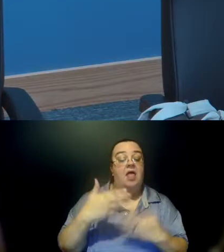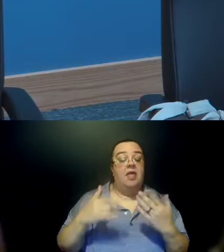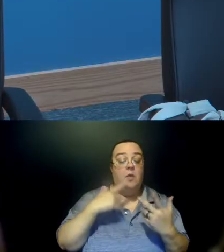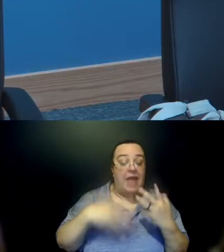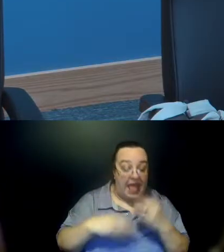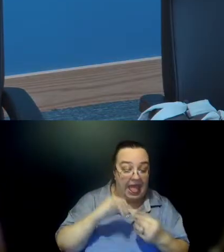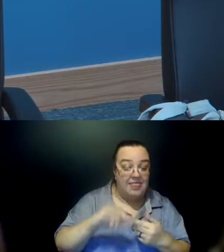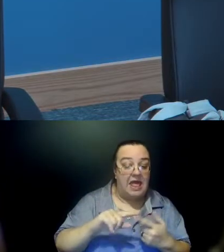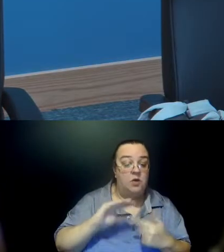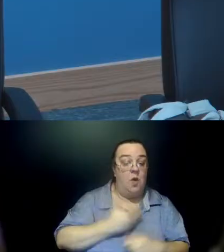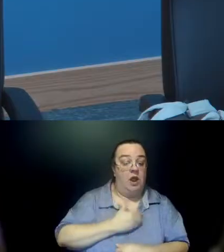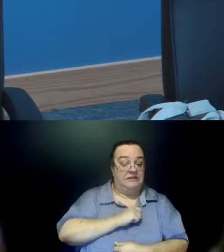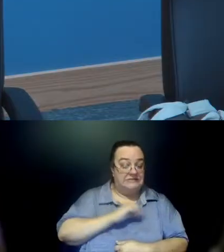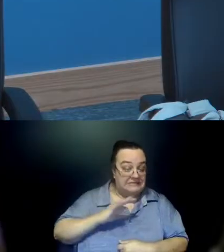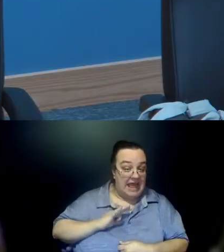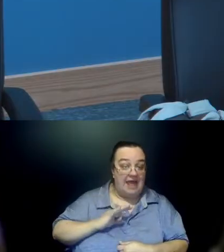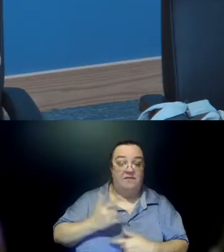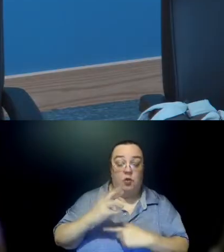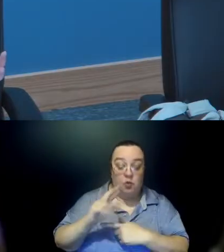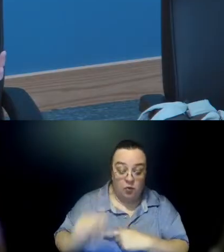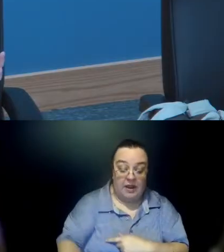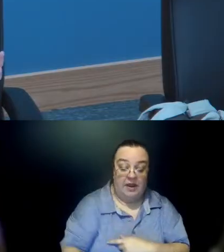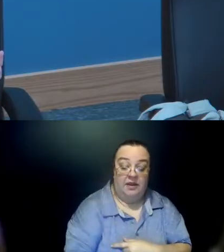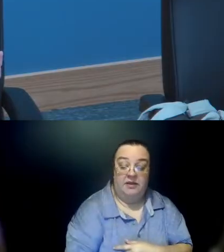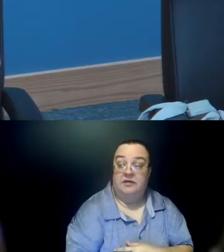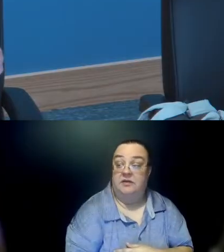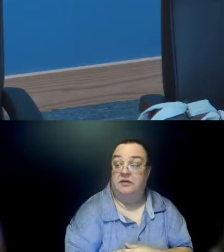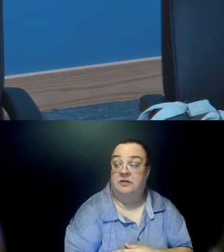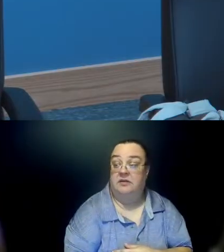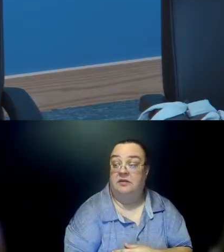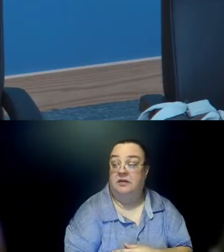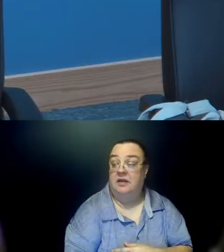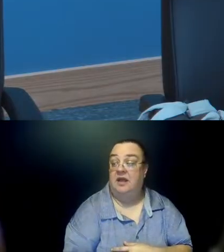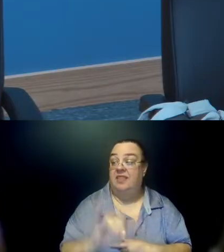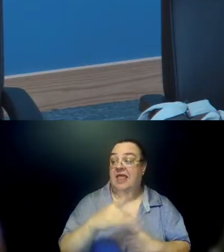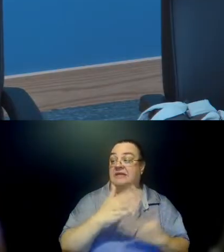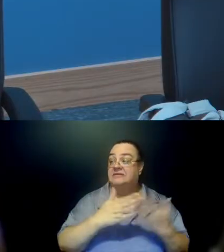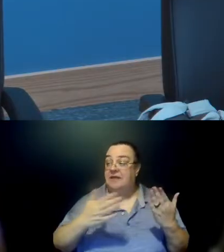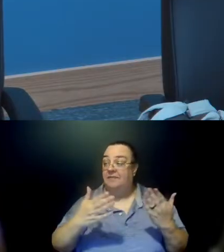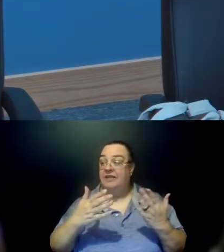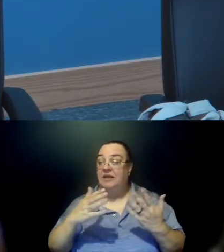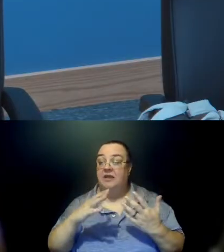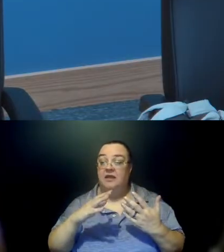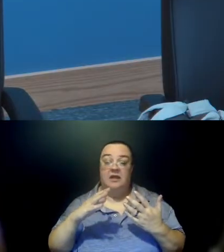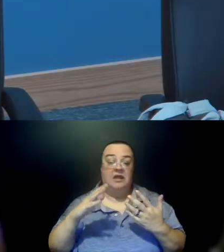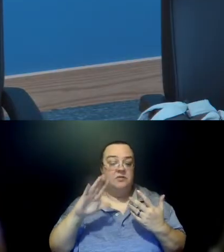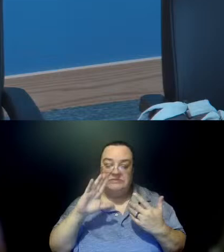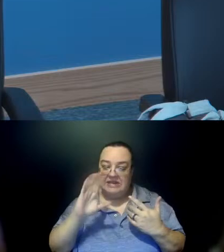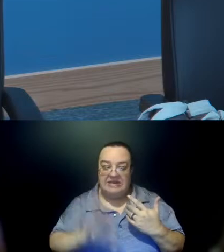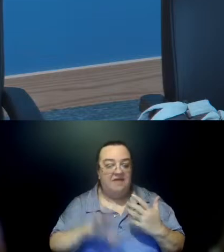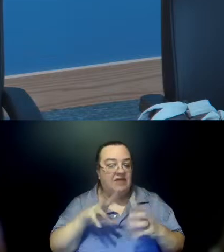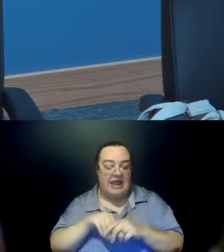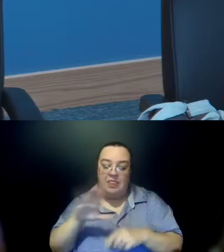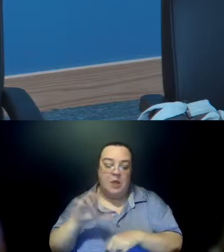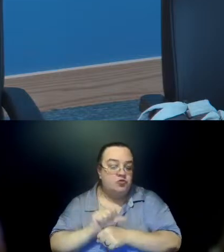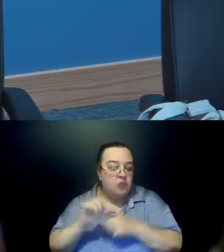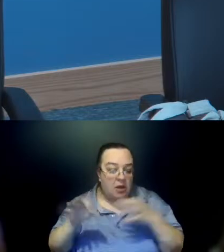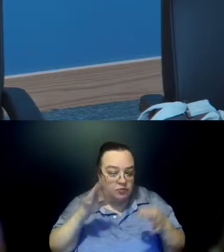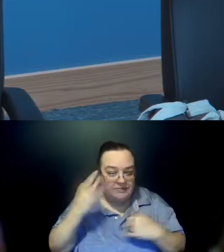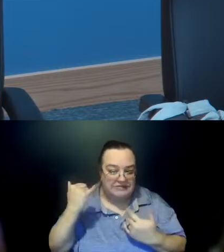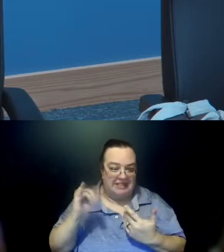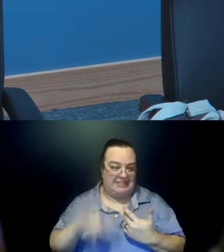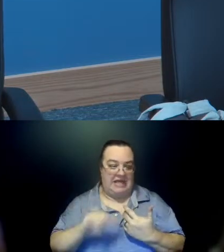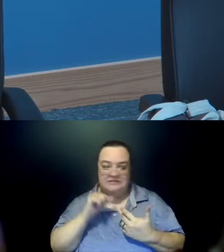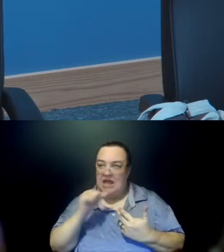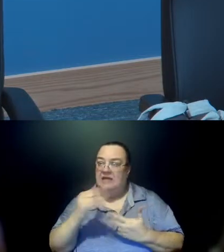Grants, appropriations. These are things we've never went after before. It was never in their job descriptions because it wasn't something we did.